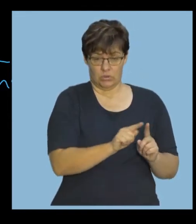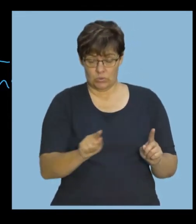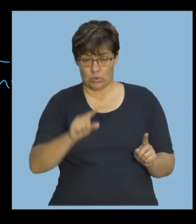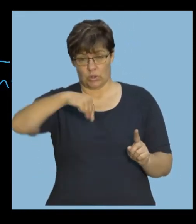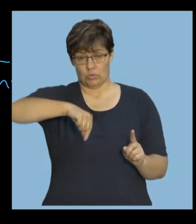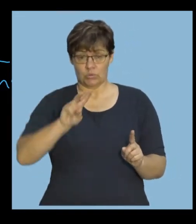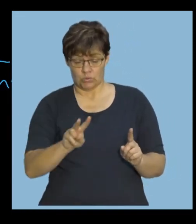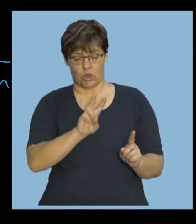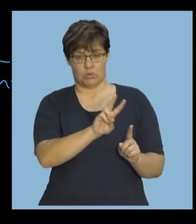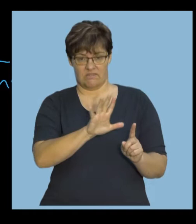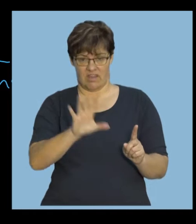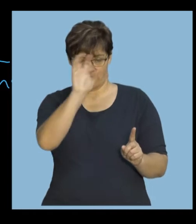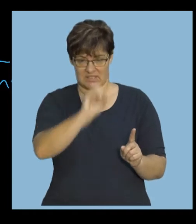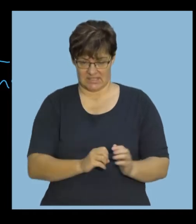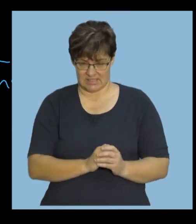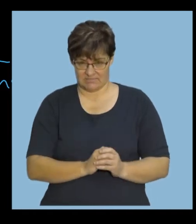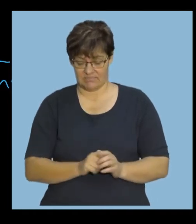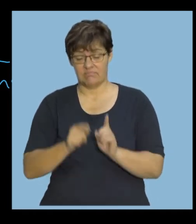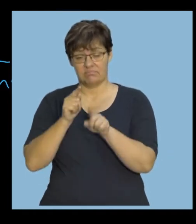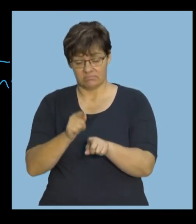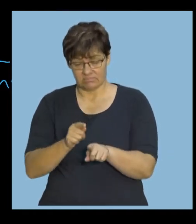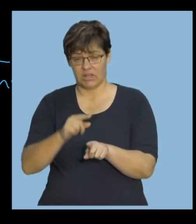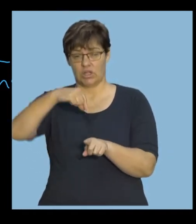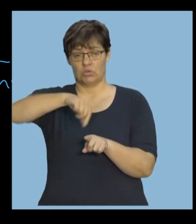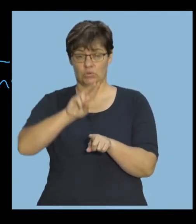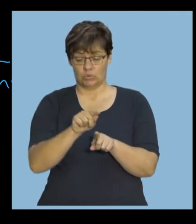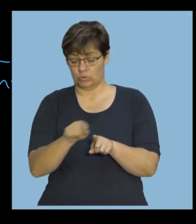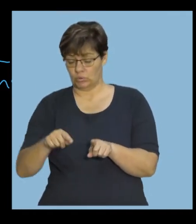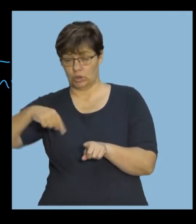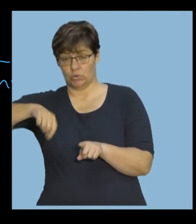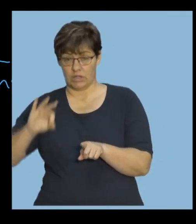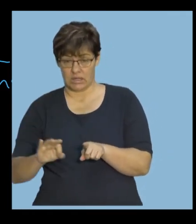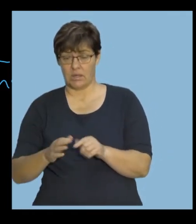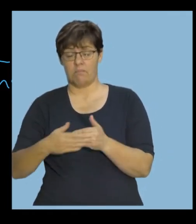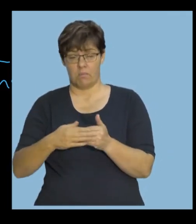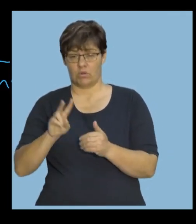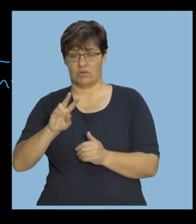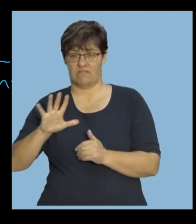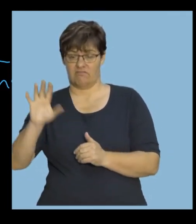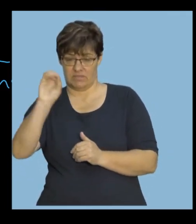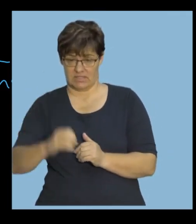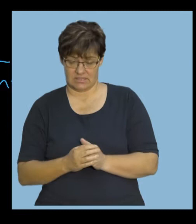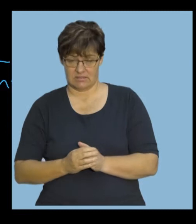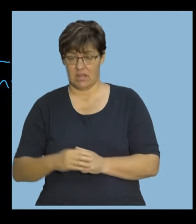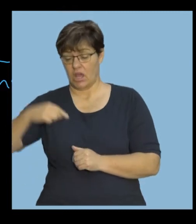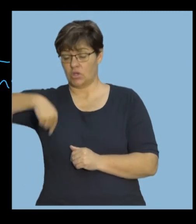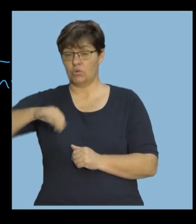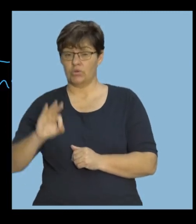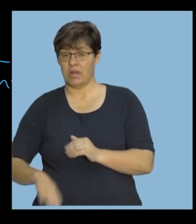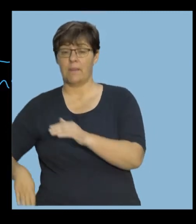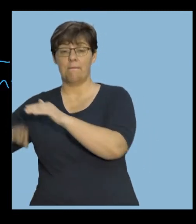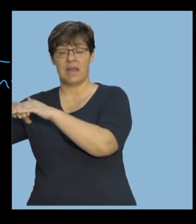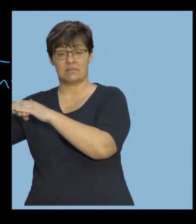25%. From Q2 to Q3, another 25%. And Q3 to